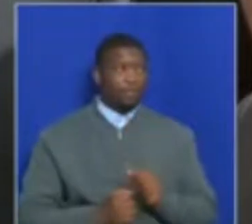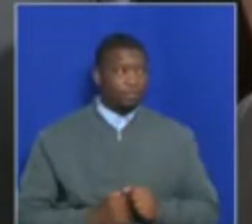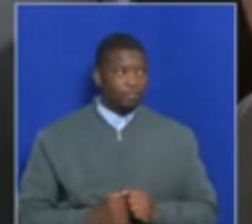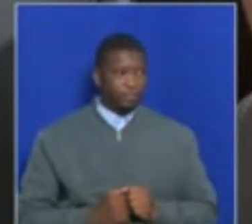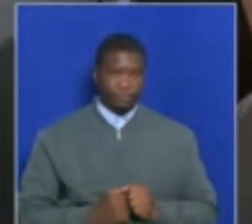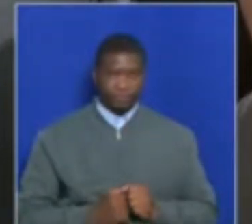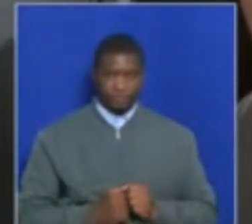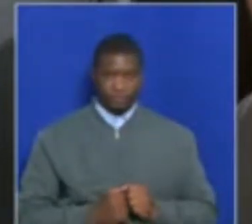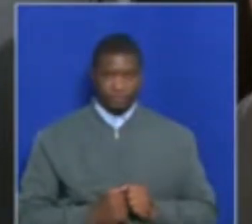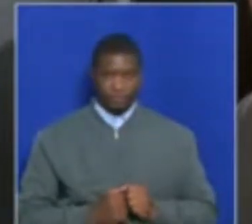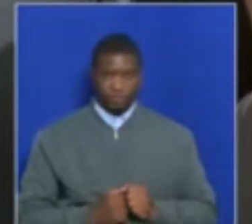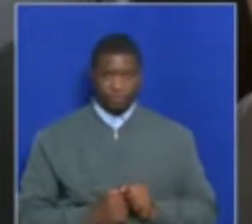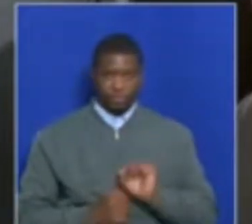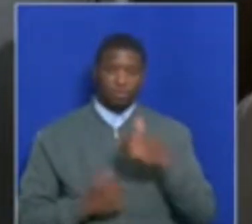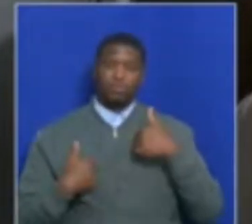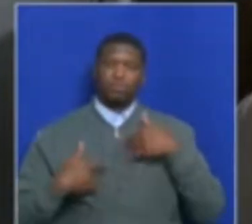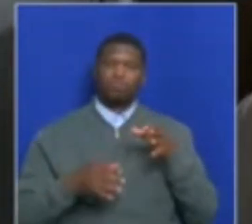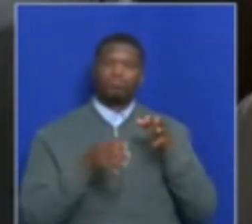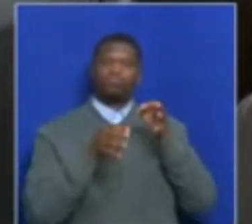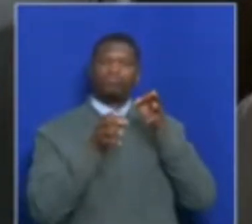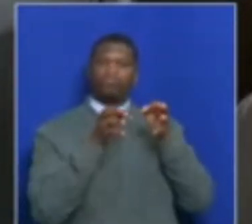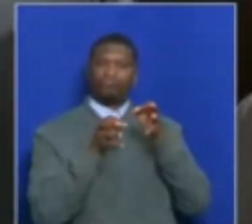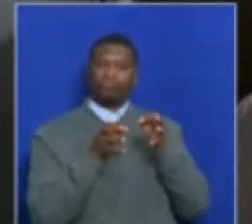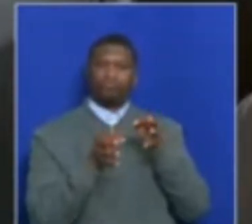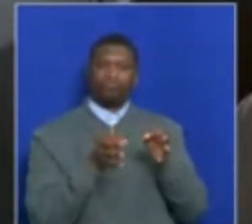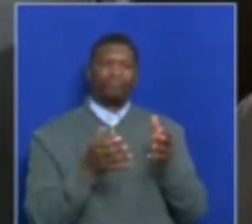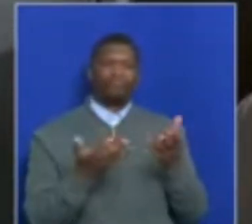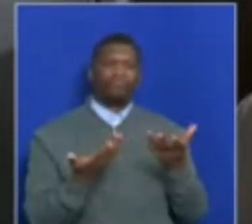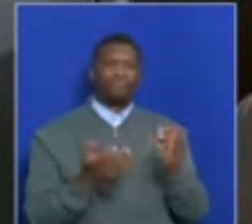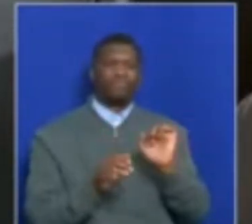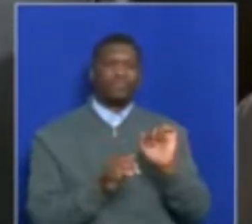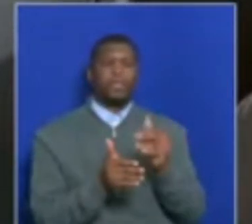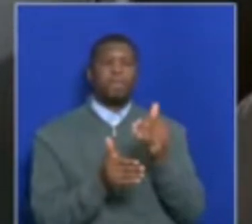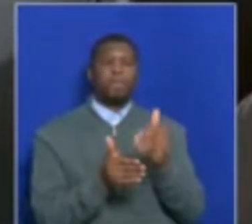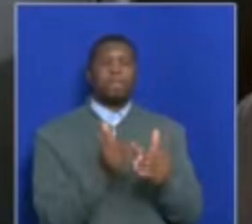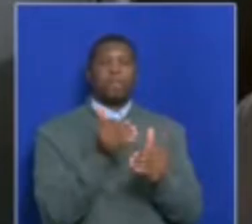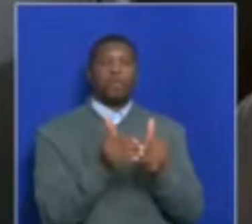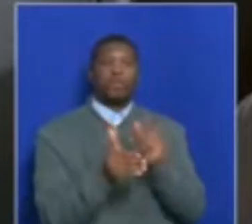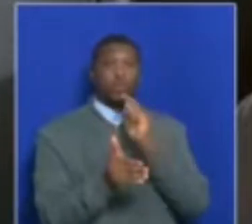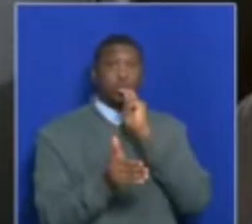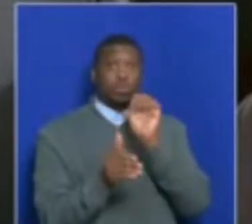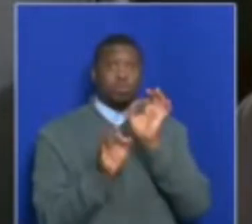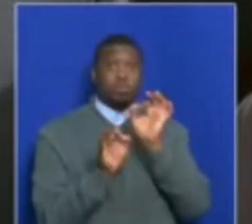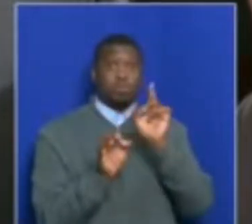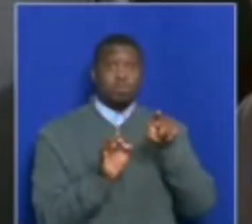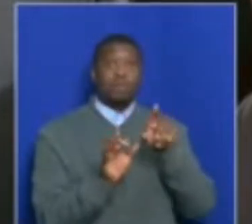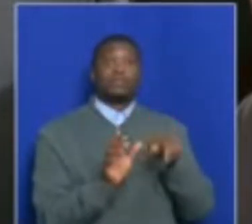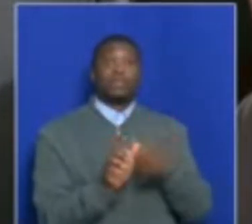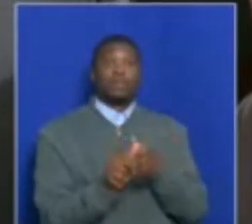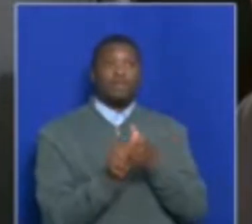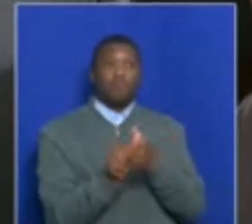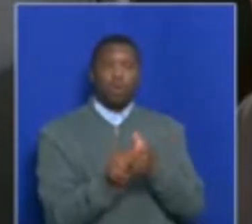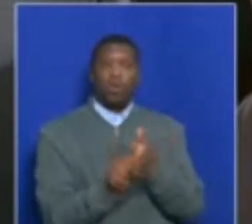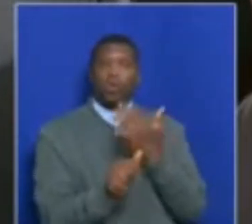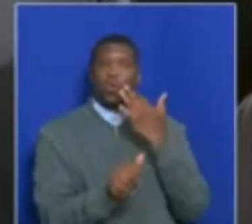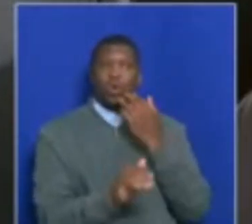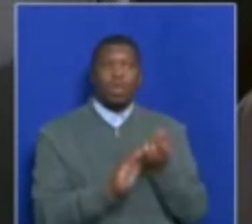detail the process that should be followed in the case of a police shooting.